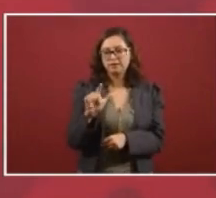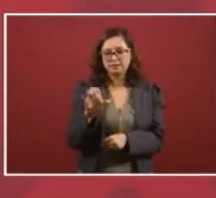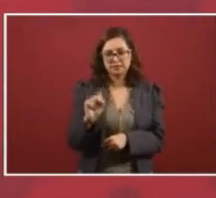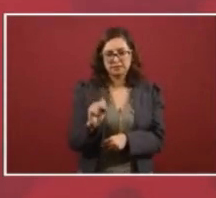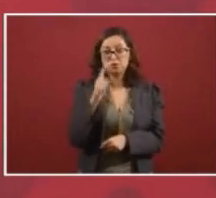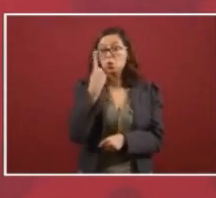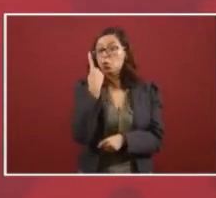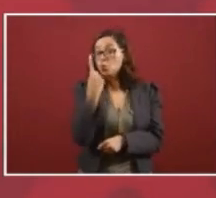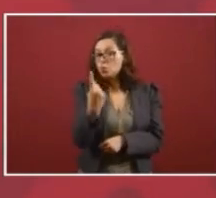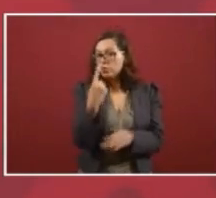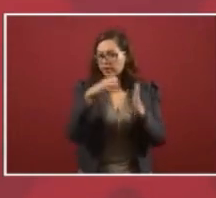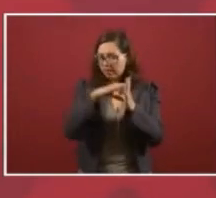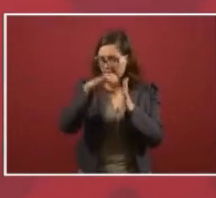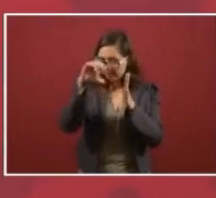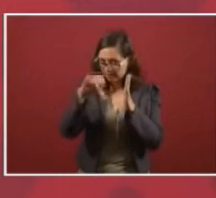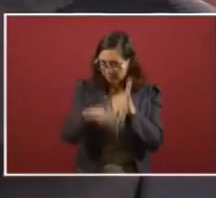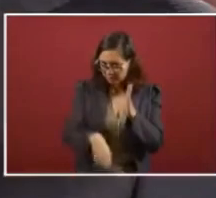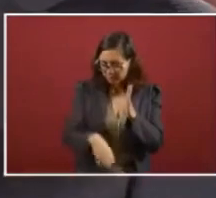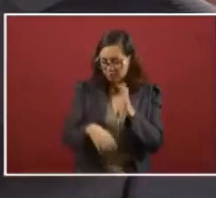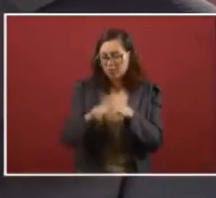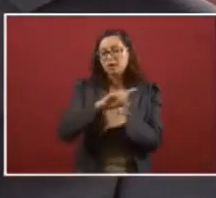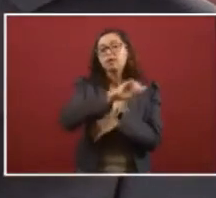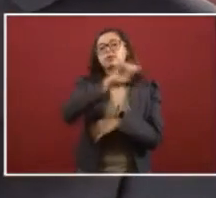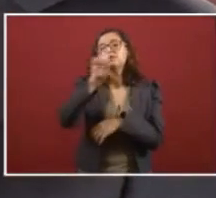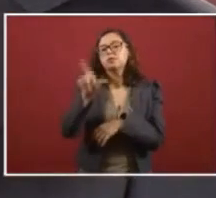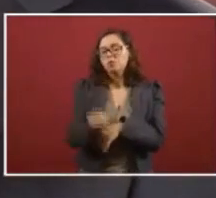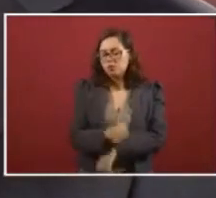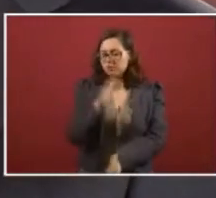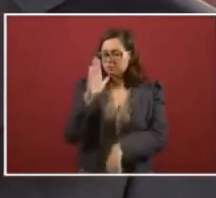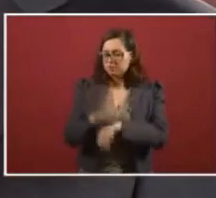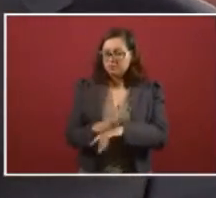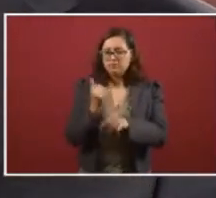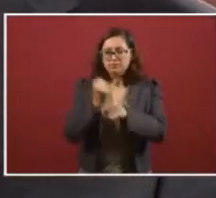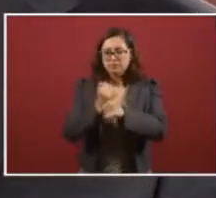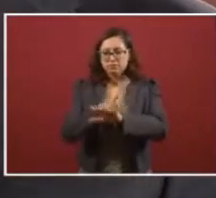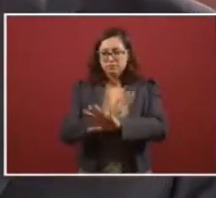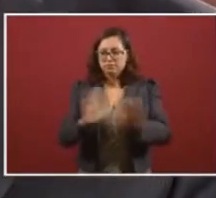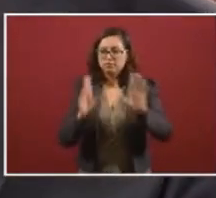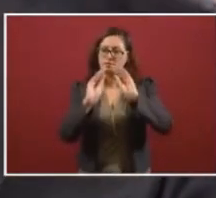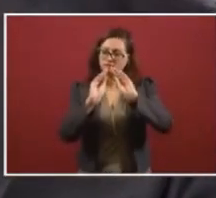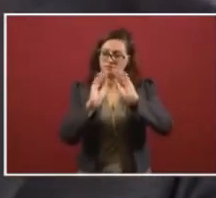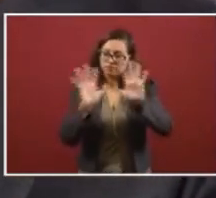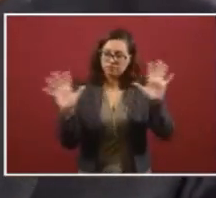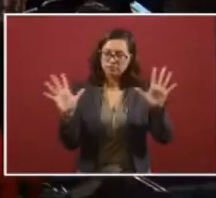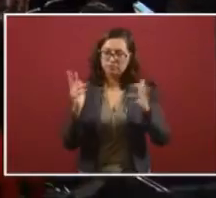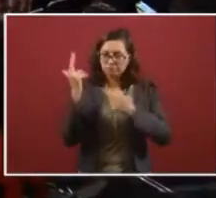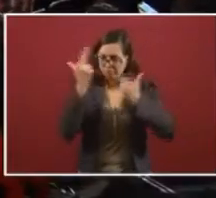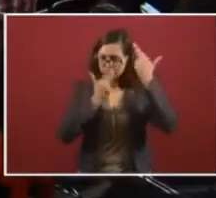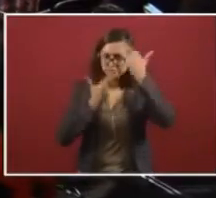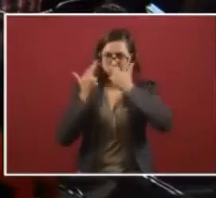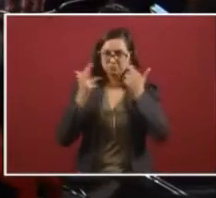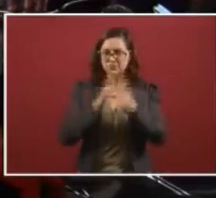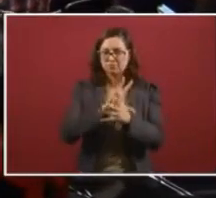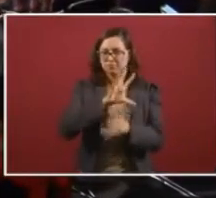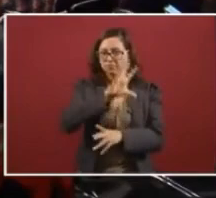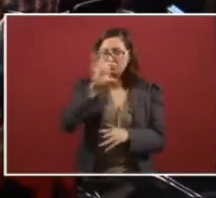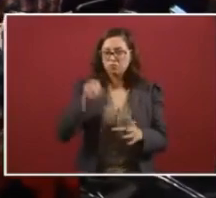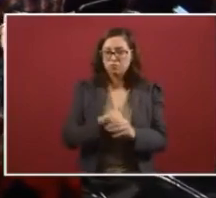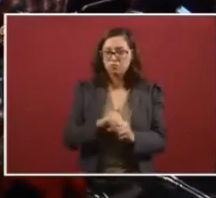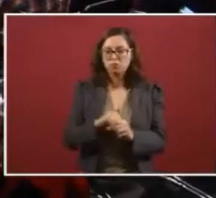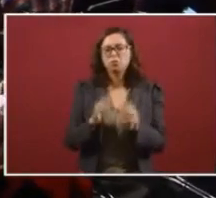one. And then after that, I repeat, we will give you all the information